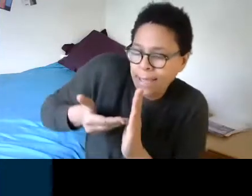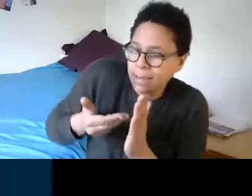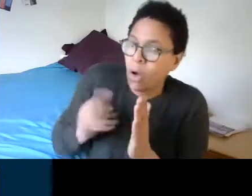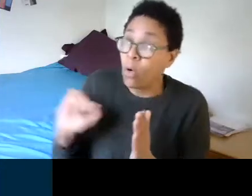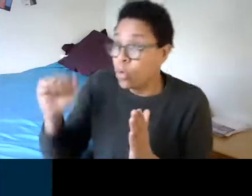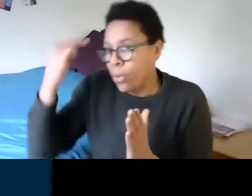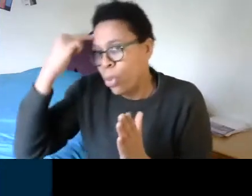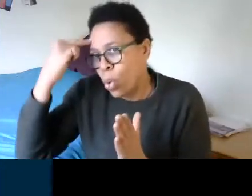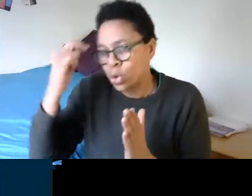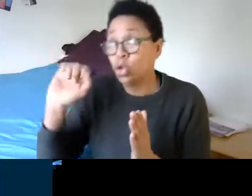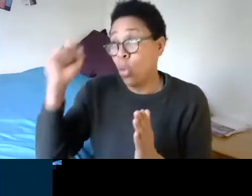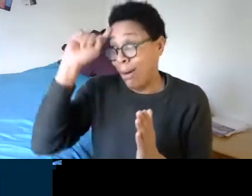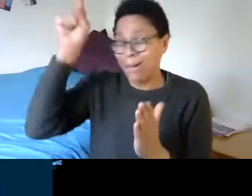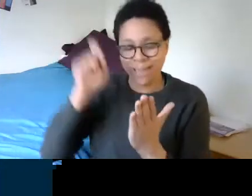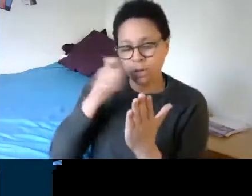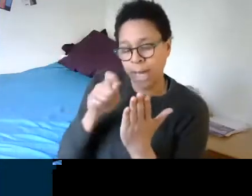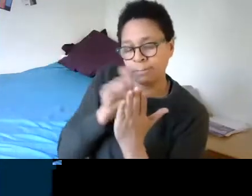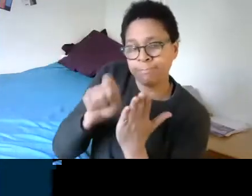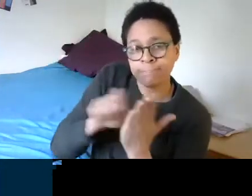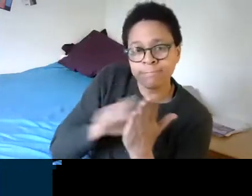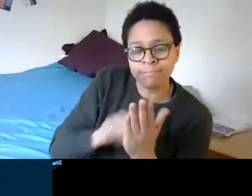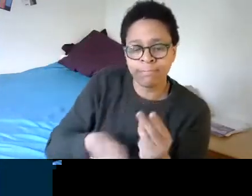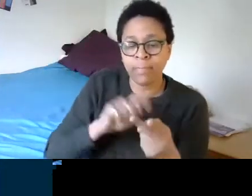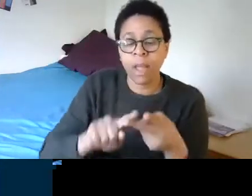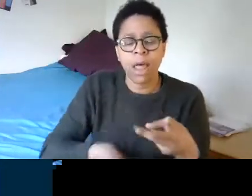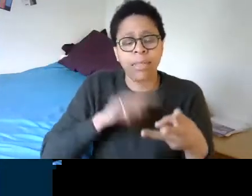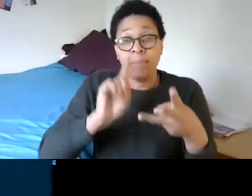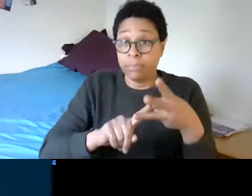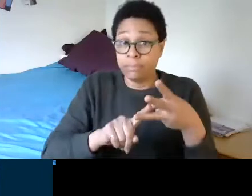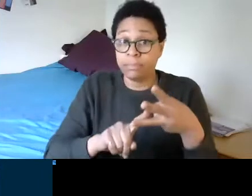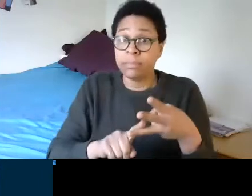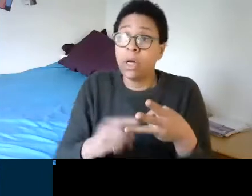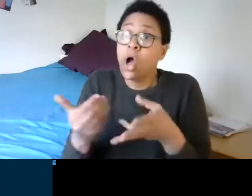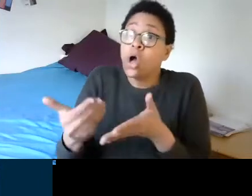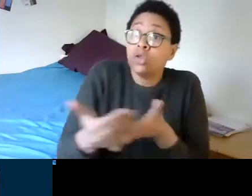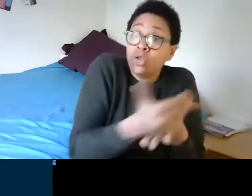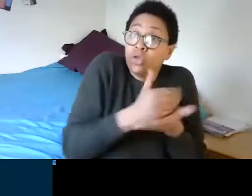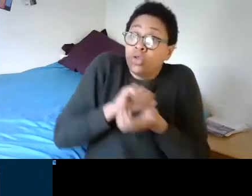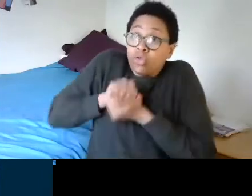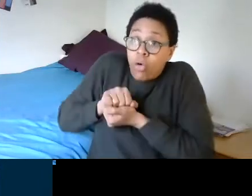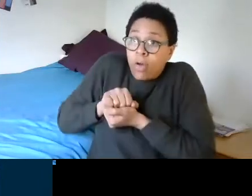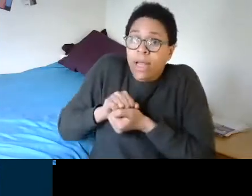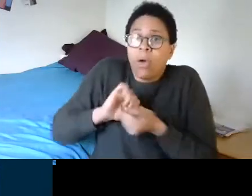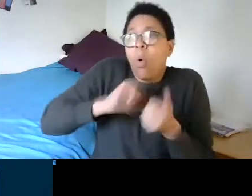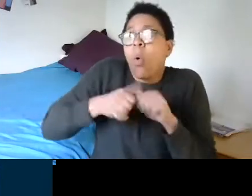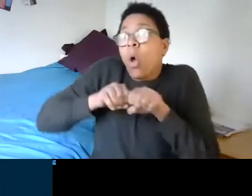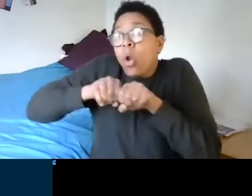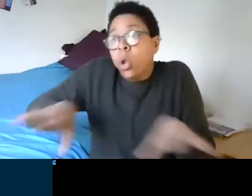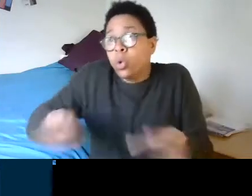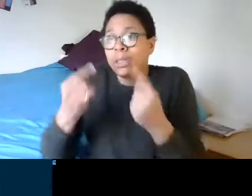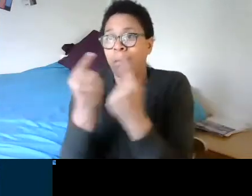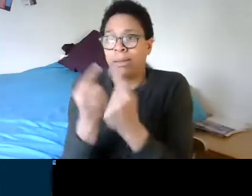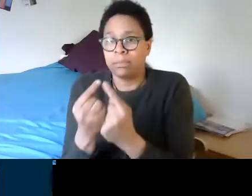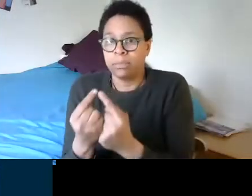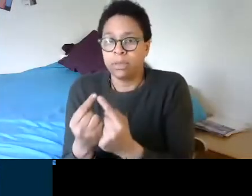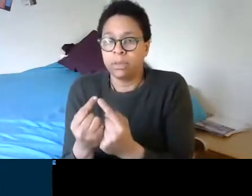ideas. Finally, storing and losing items, sharing some of the more interesting finds we found within the rare